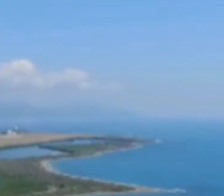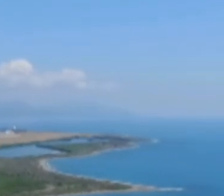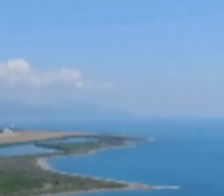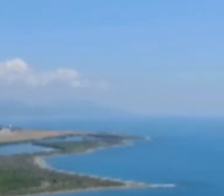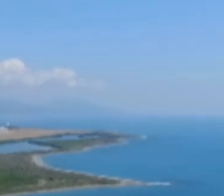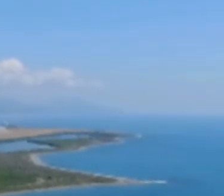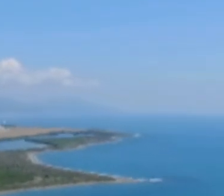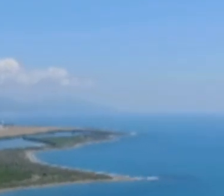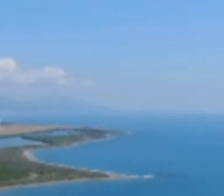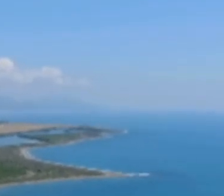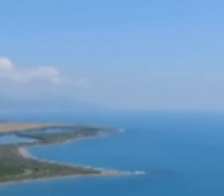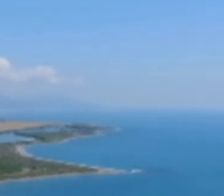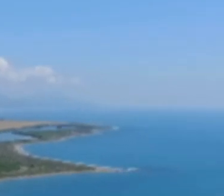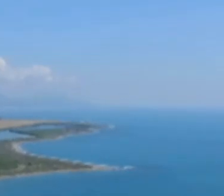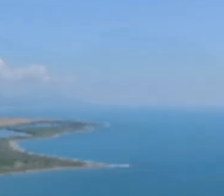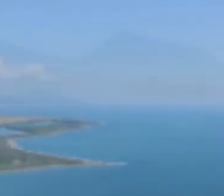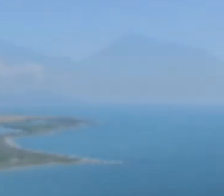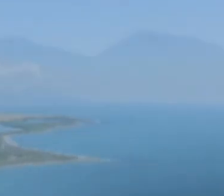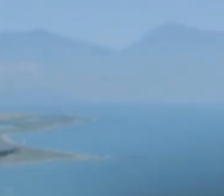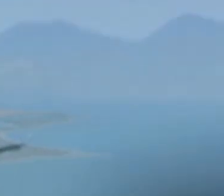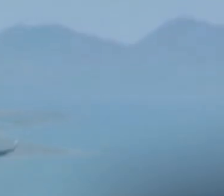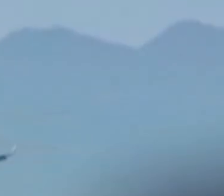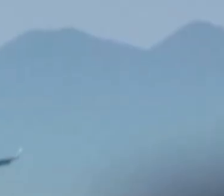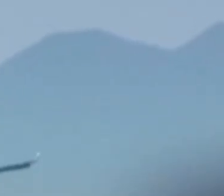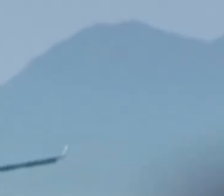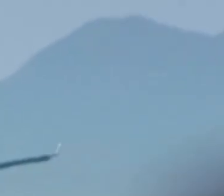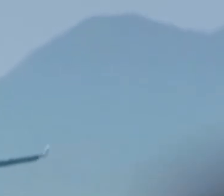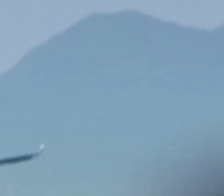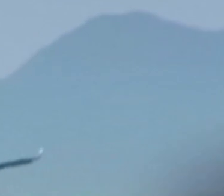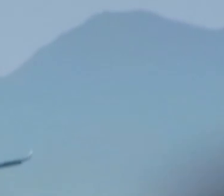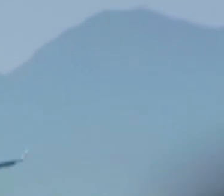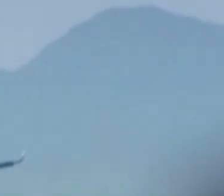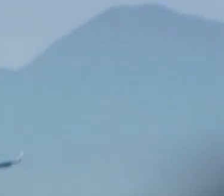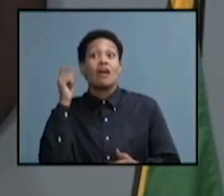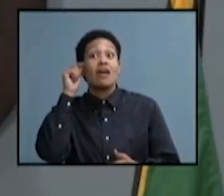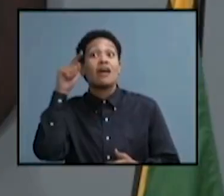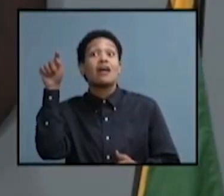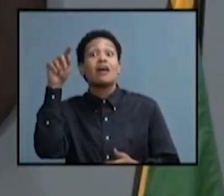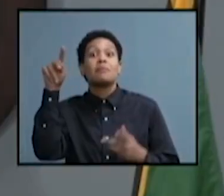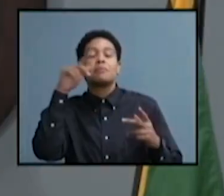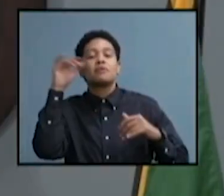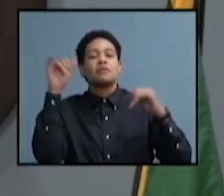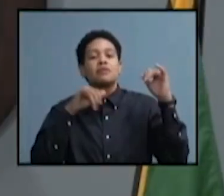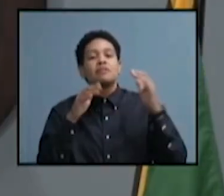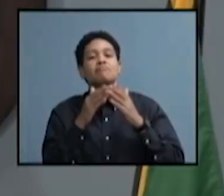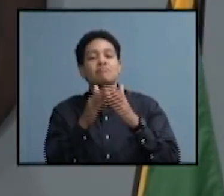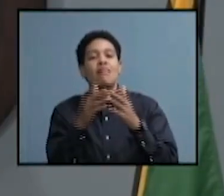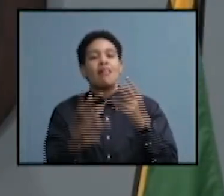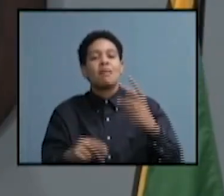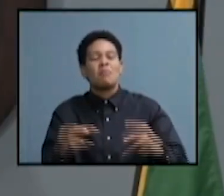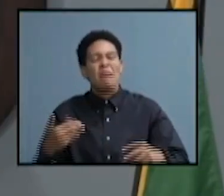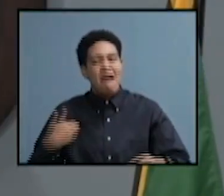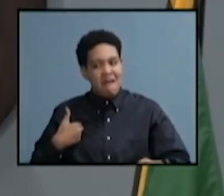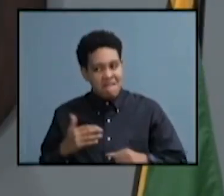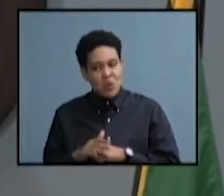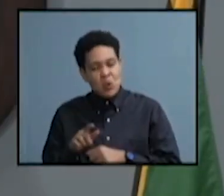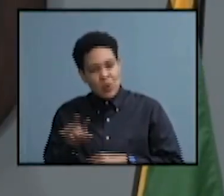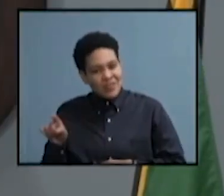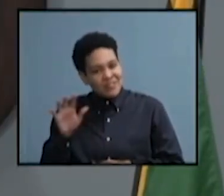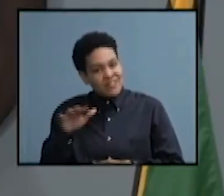reopened to incoming passengers, what's the assessment of the health authorities? What is very clear,